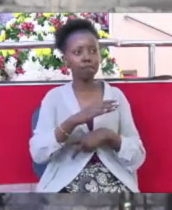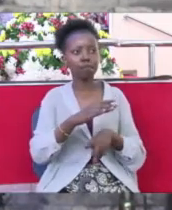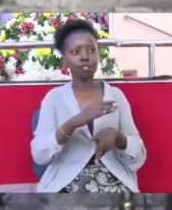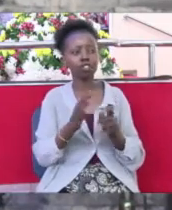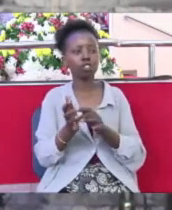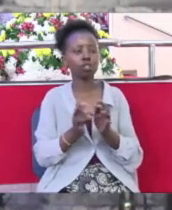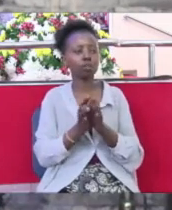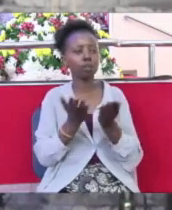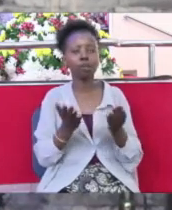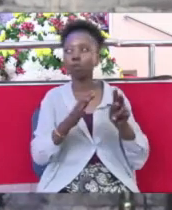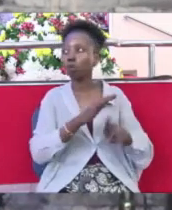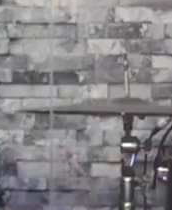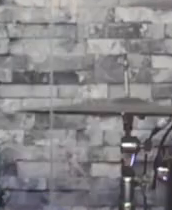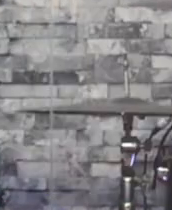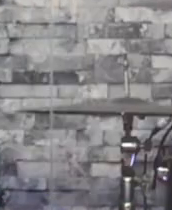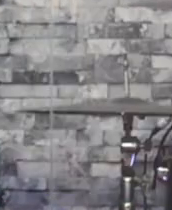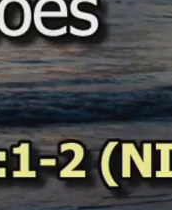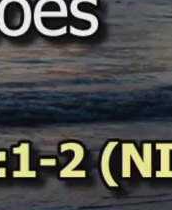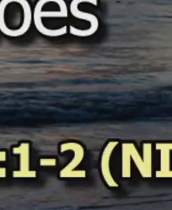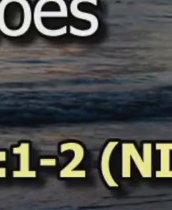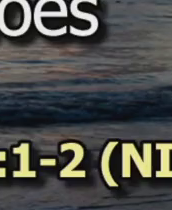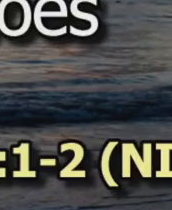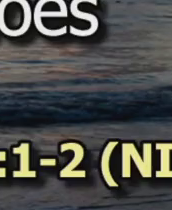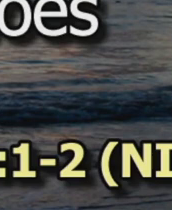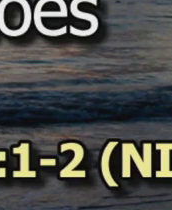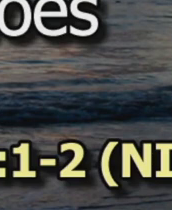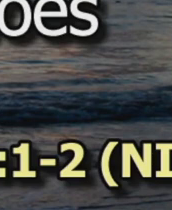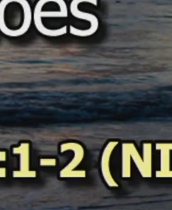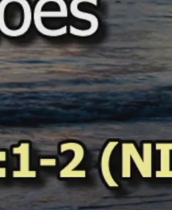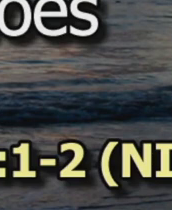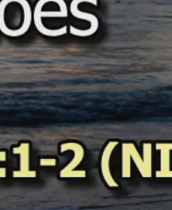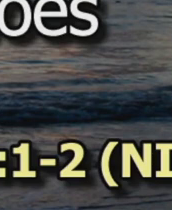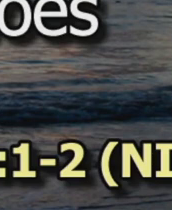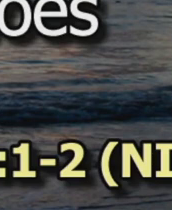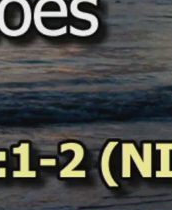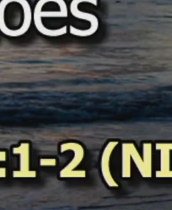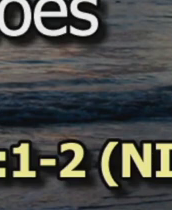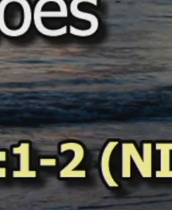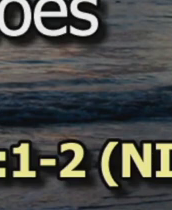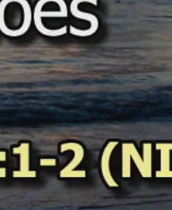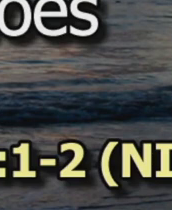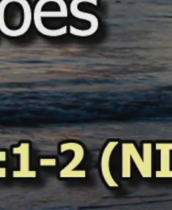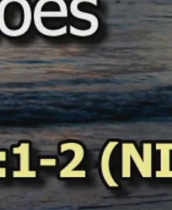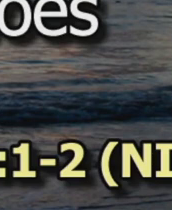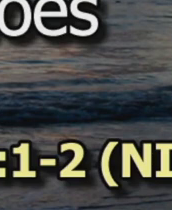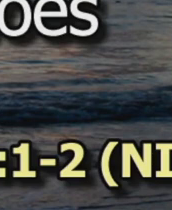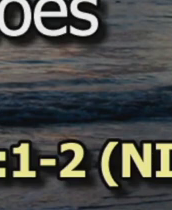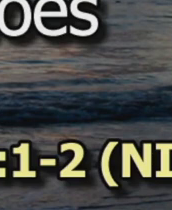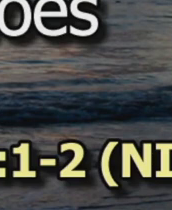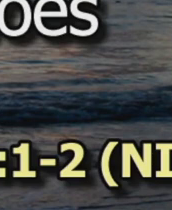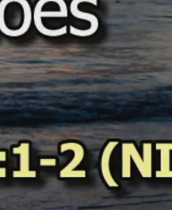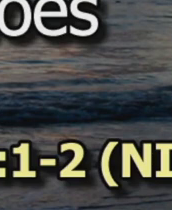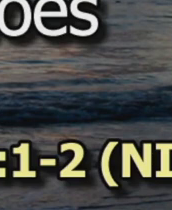Zaburi 121 mstari wa kwanza hadi wa pili. And the word of God says that I lift up my eyes to the mountains.